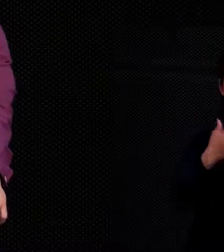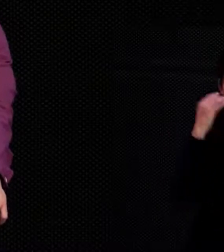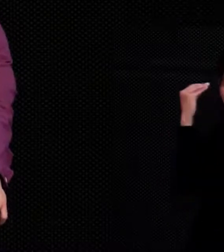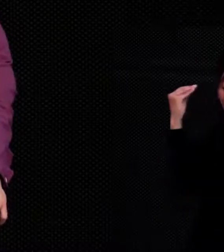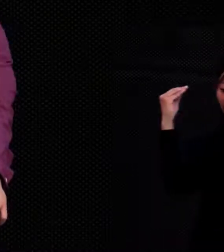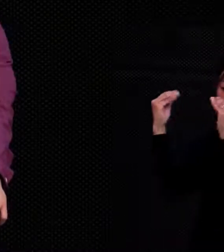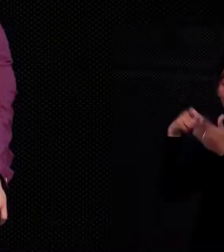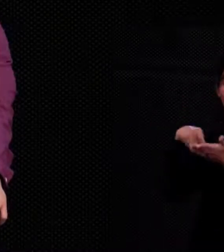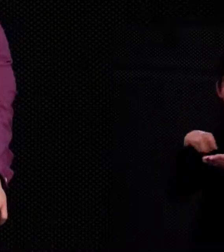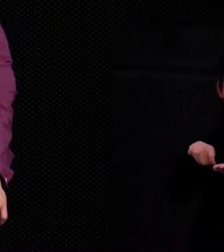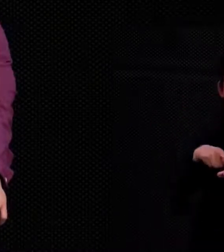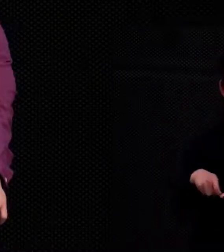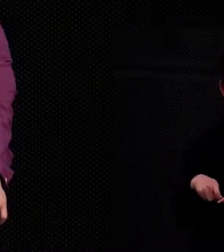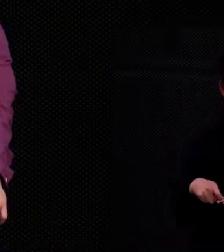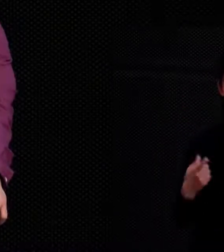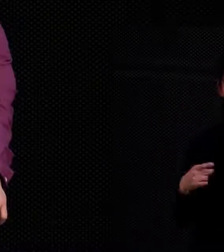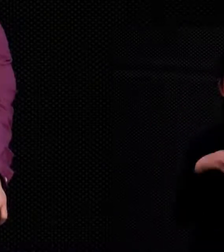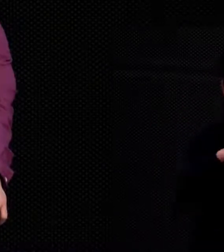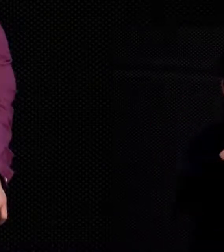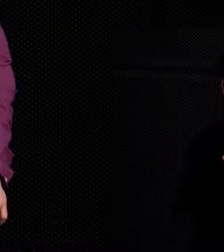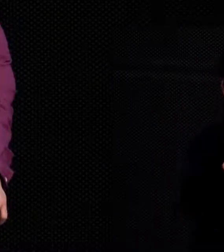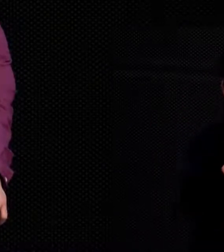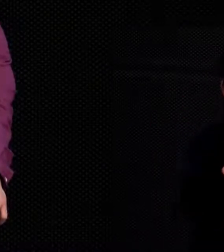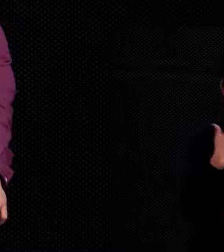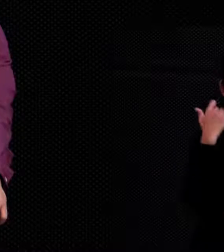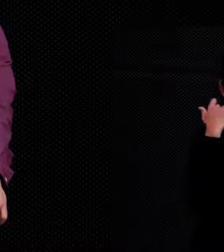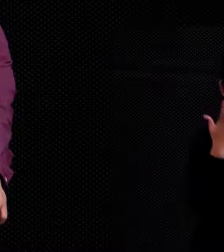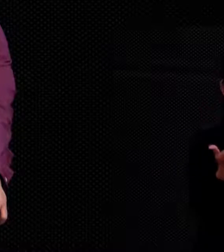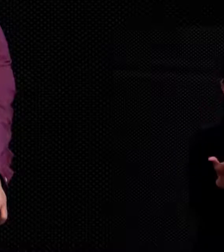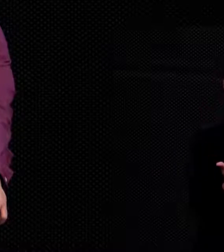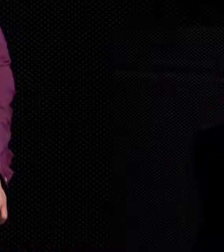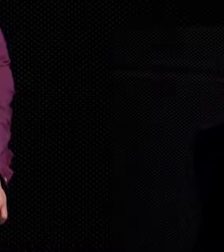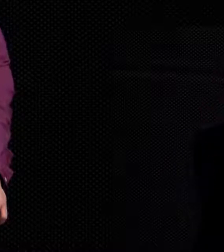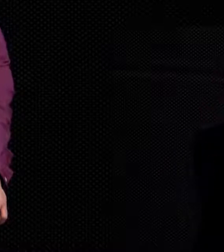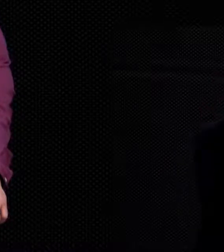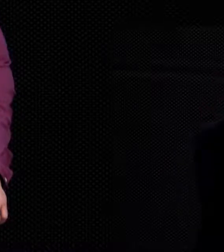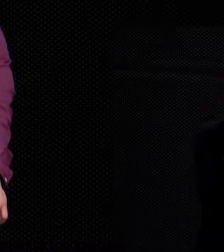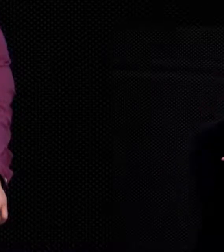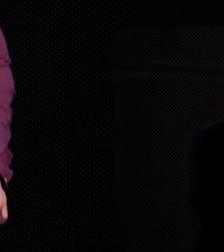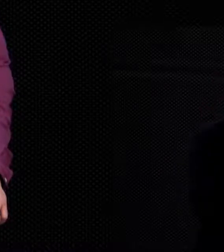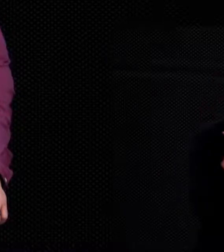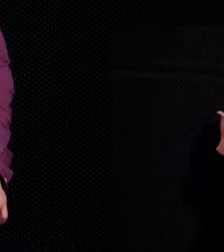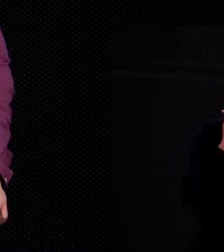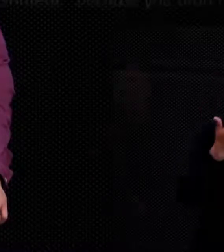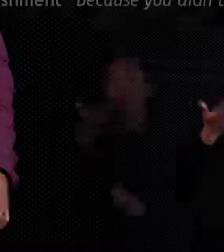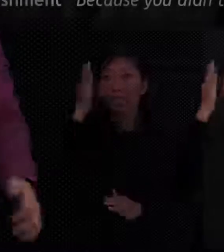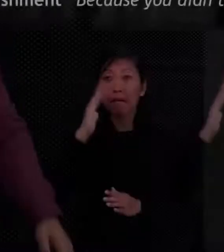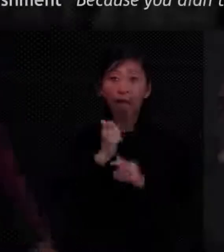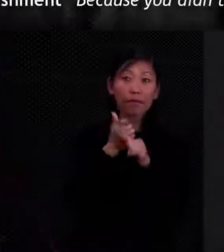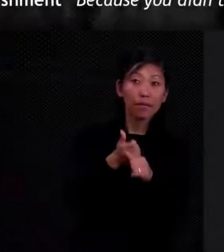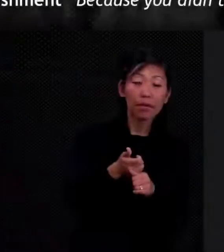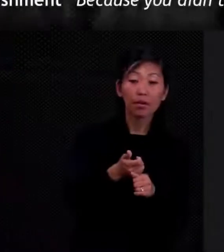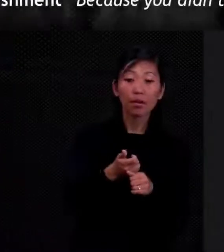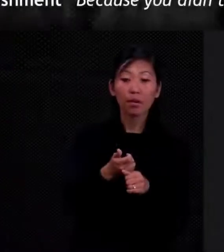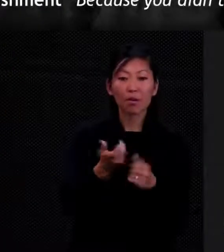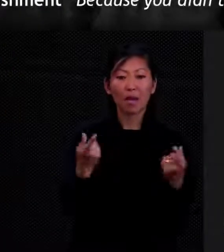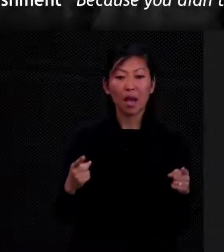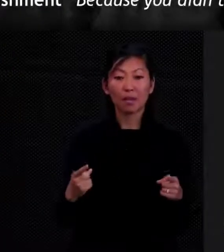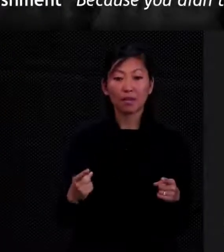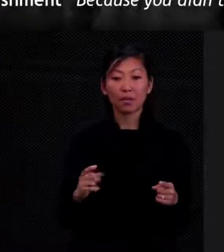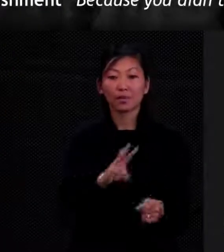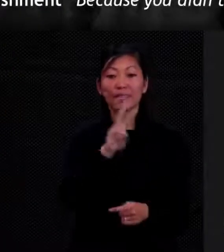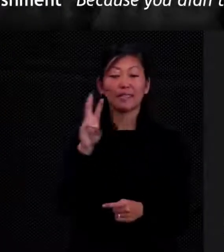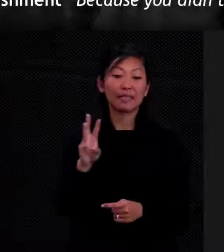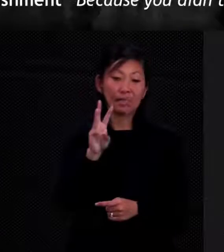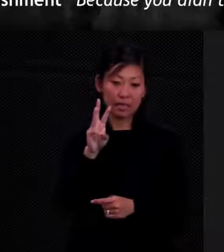in our hearts when our desire move beyond good and godly desire. He says there's really six